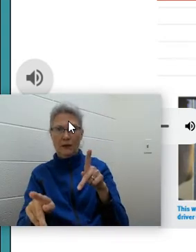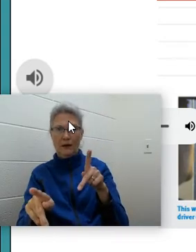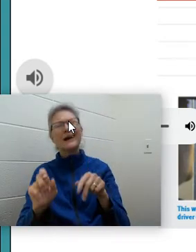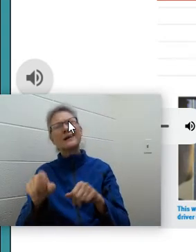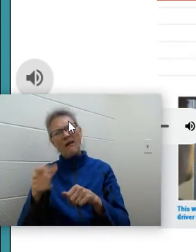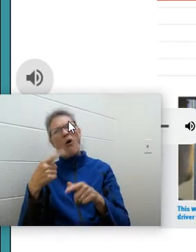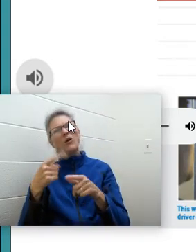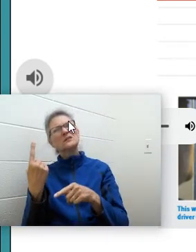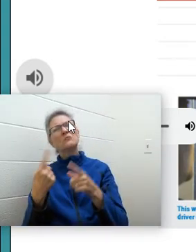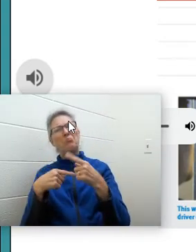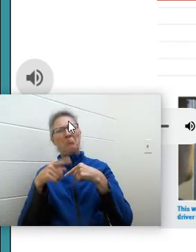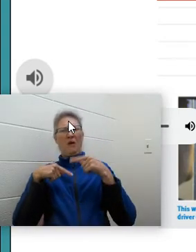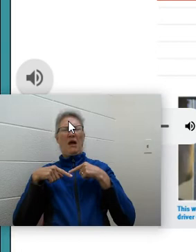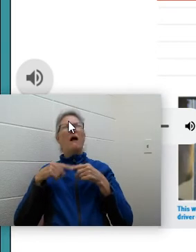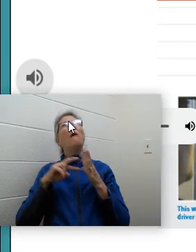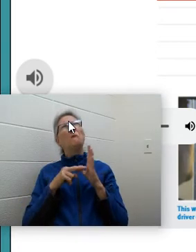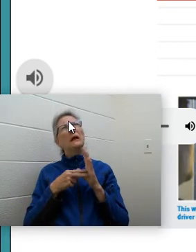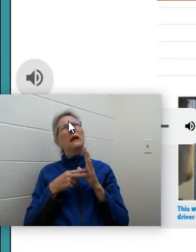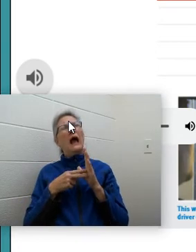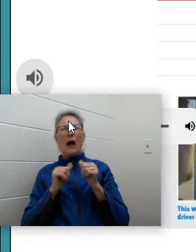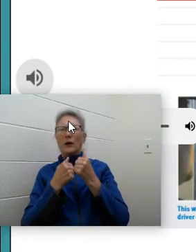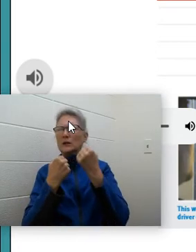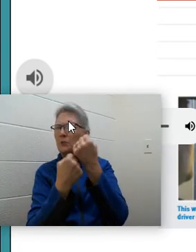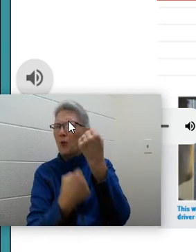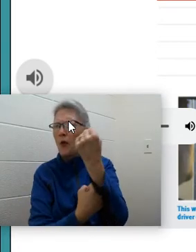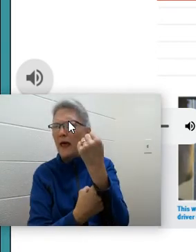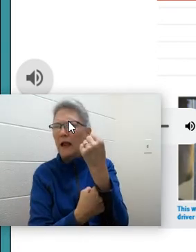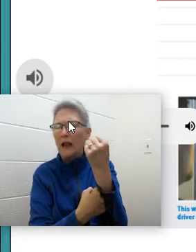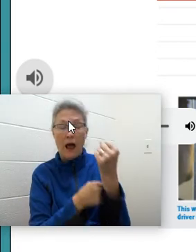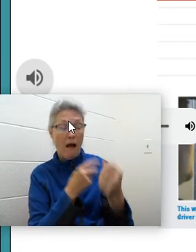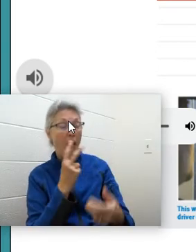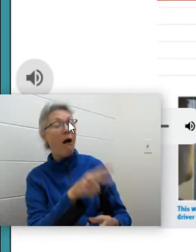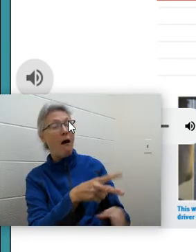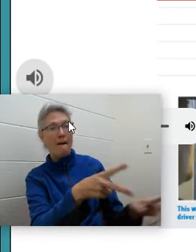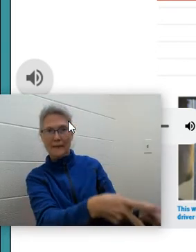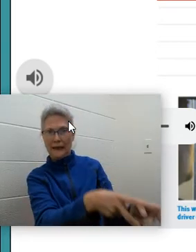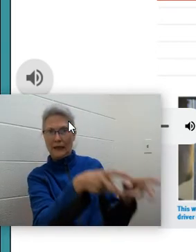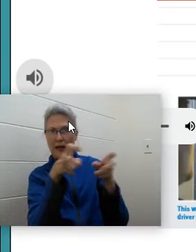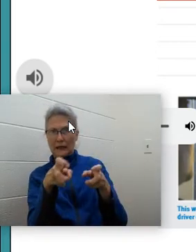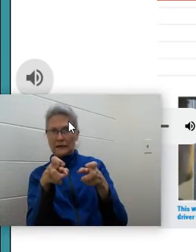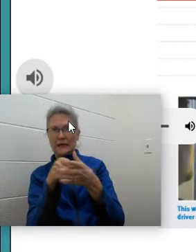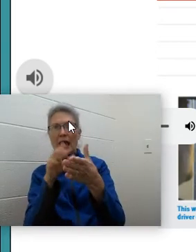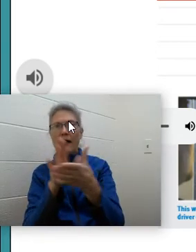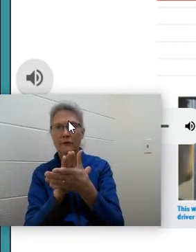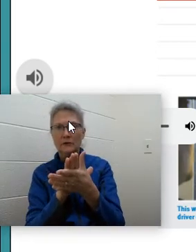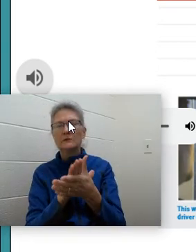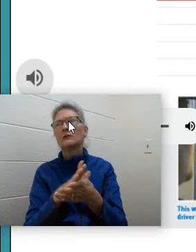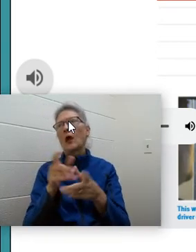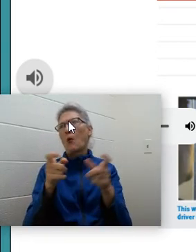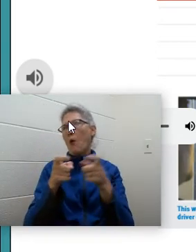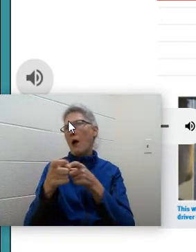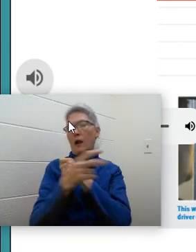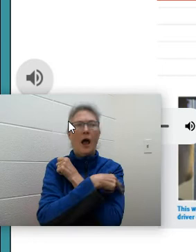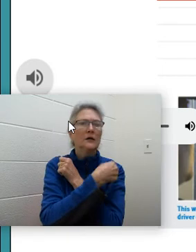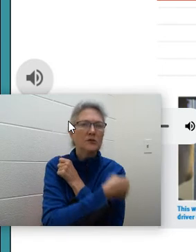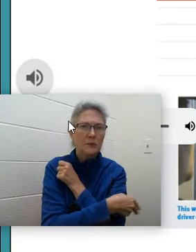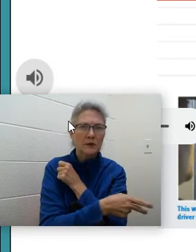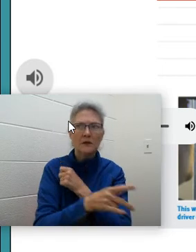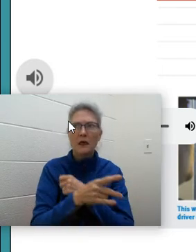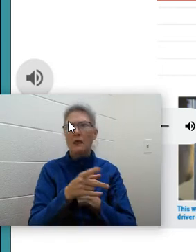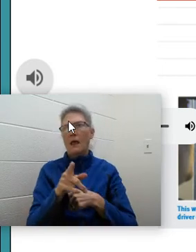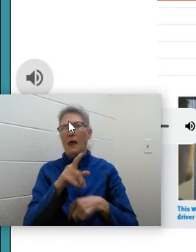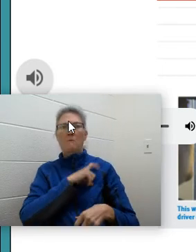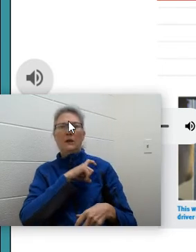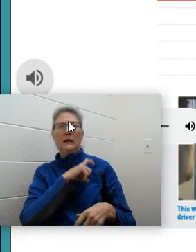back and see, well, what does that mean? How can I support that? Oh, I can support that by they run hospitals. I can support that because the